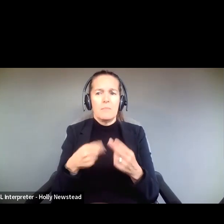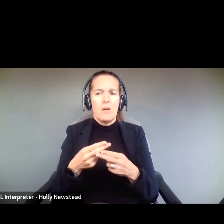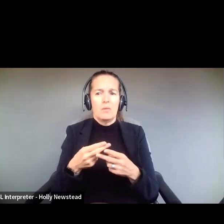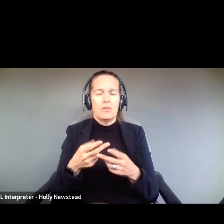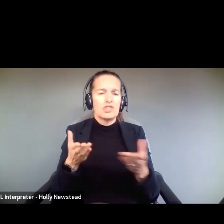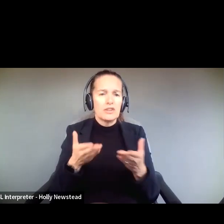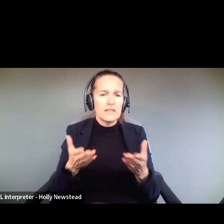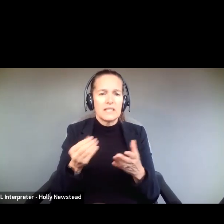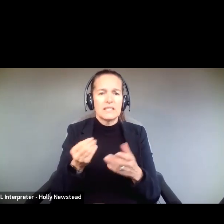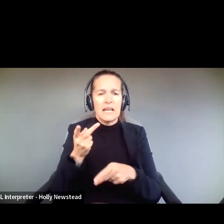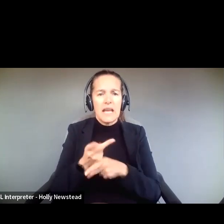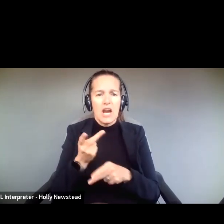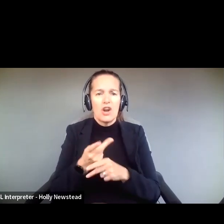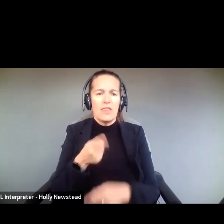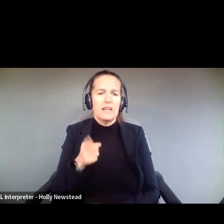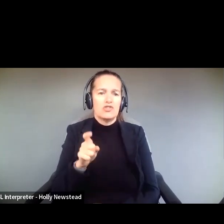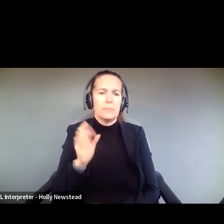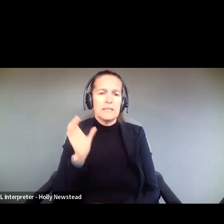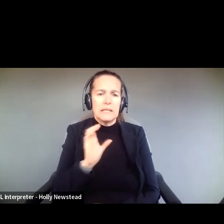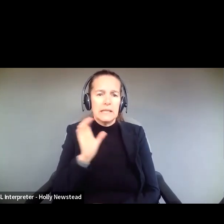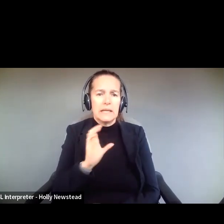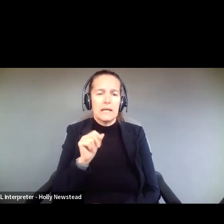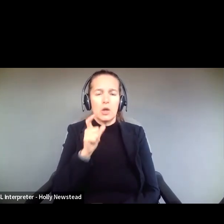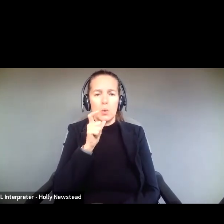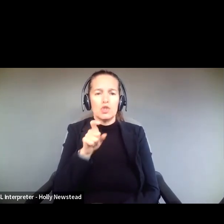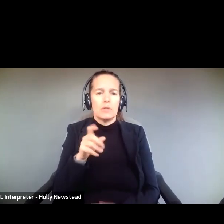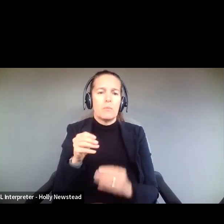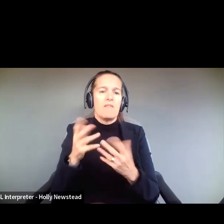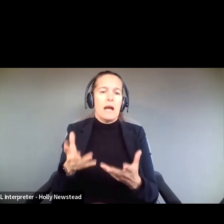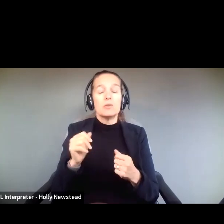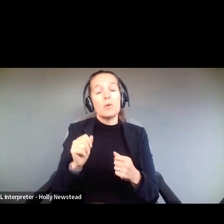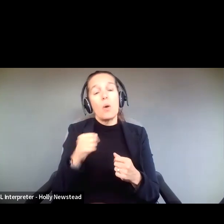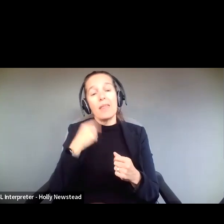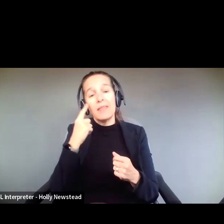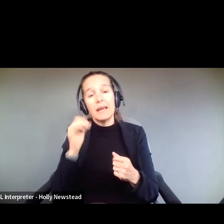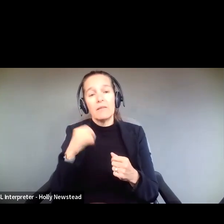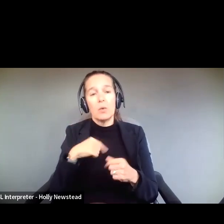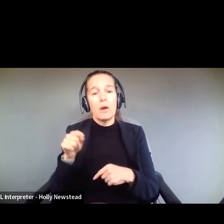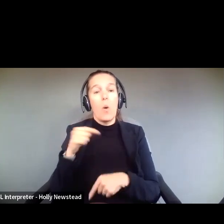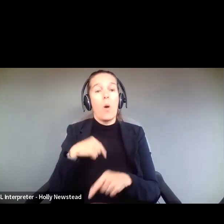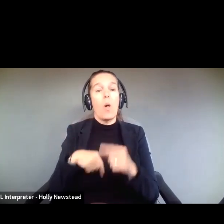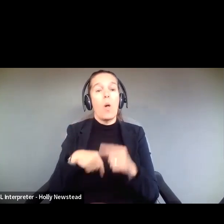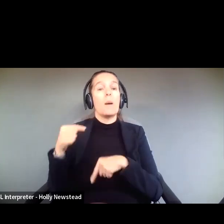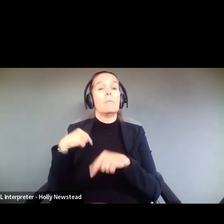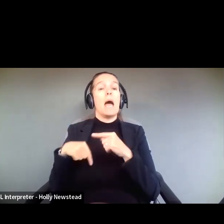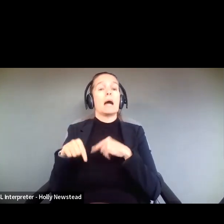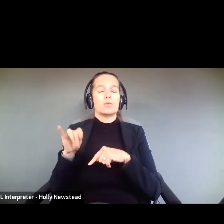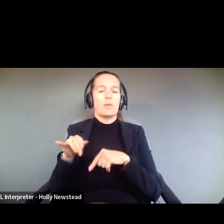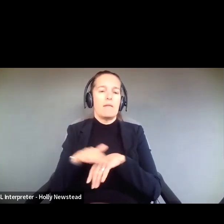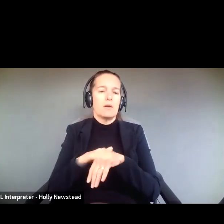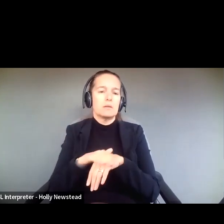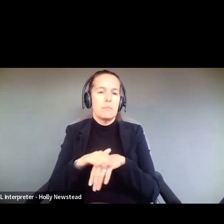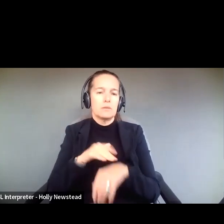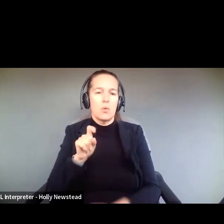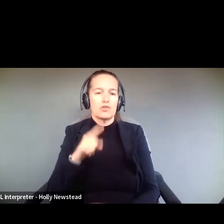that they should be seeking and who should provide it to them. So I think if we go all the way back to the fundamental question for me, which